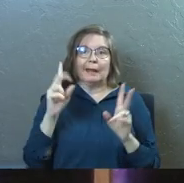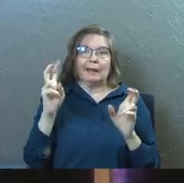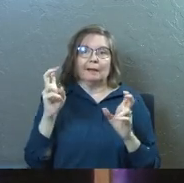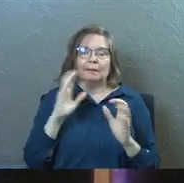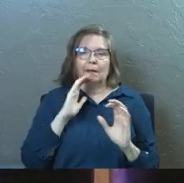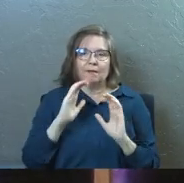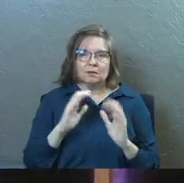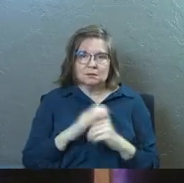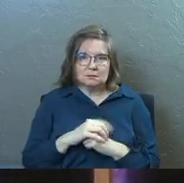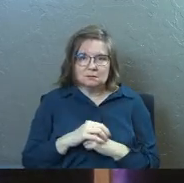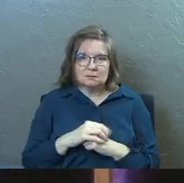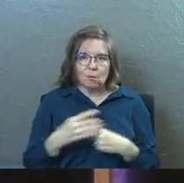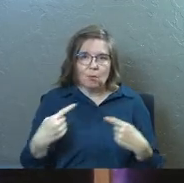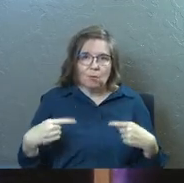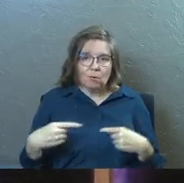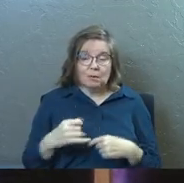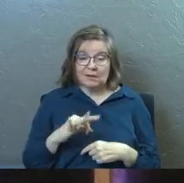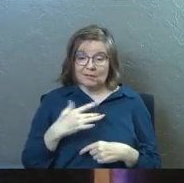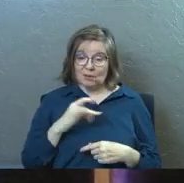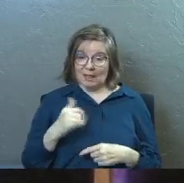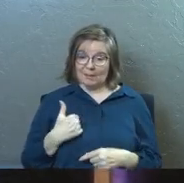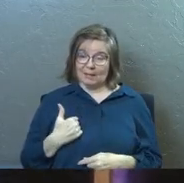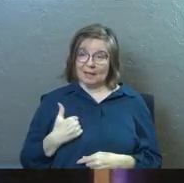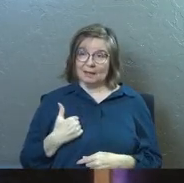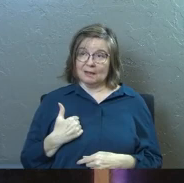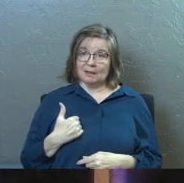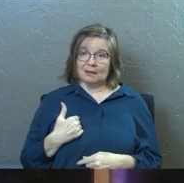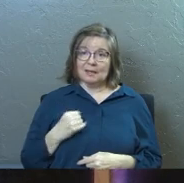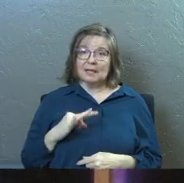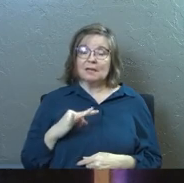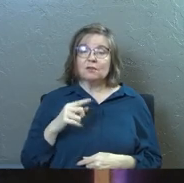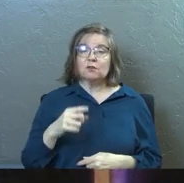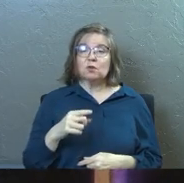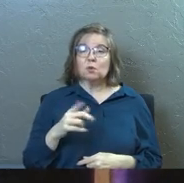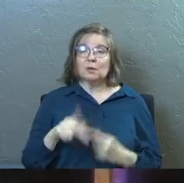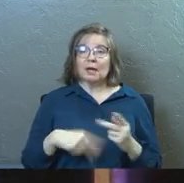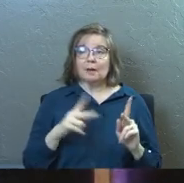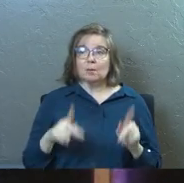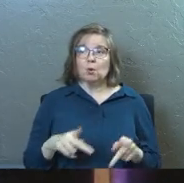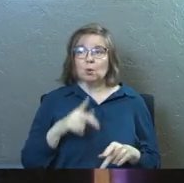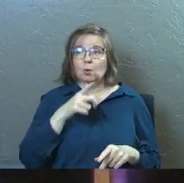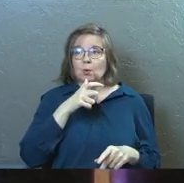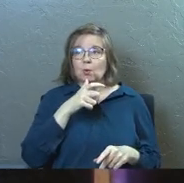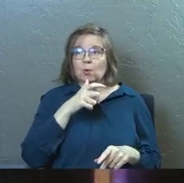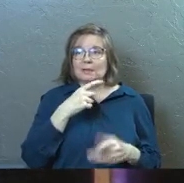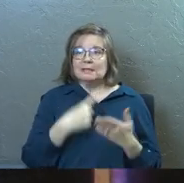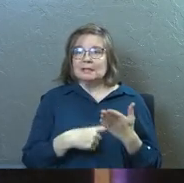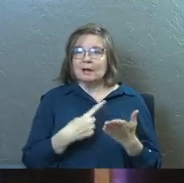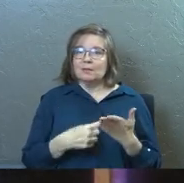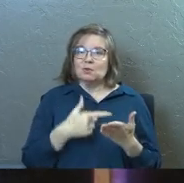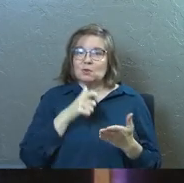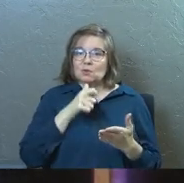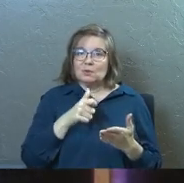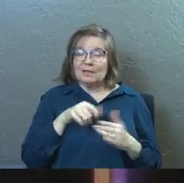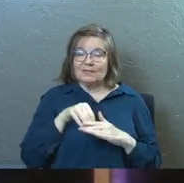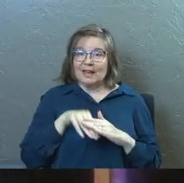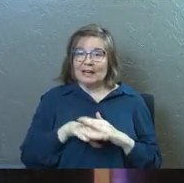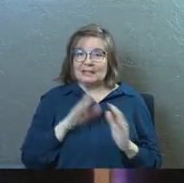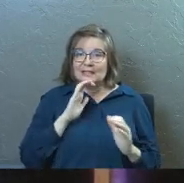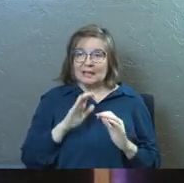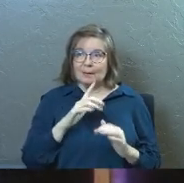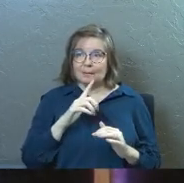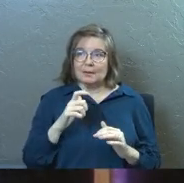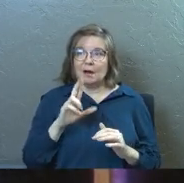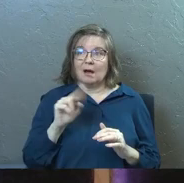conversation. And if you're like me, if you're the kind of person who sometimes you don't even enter into